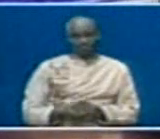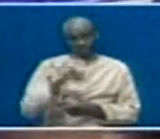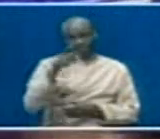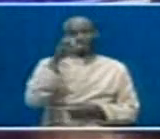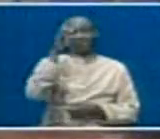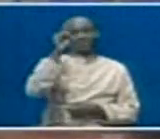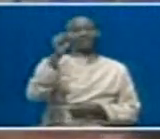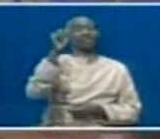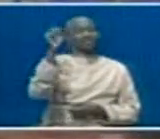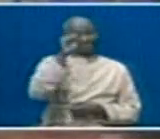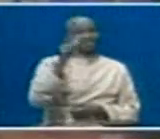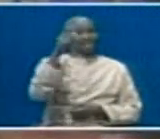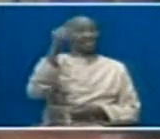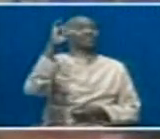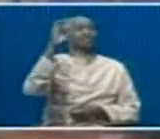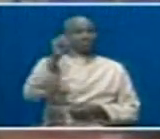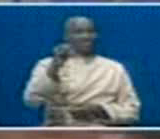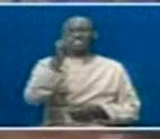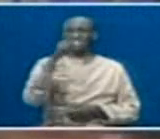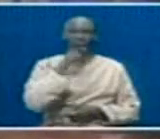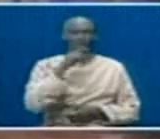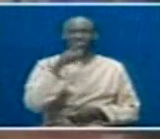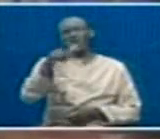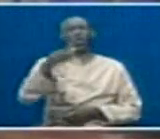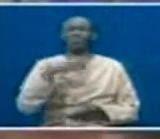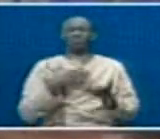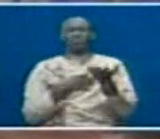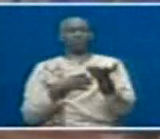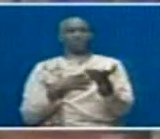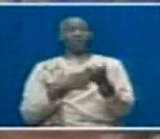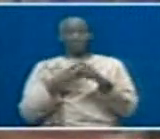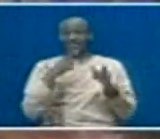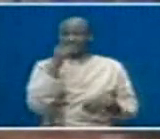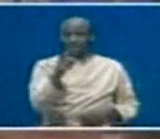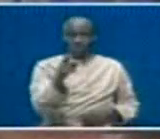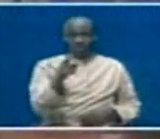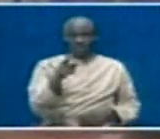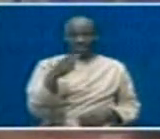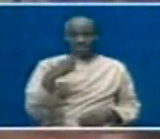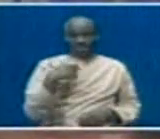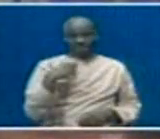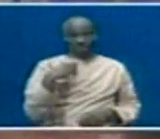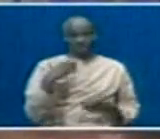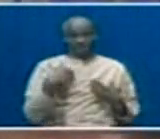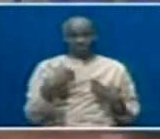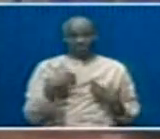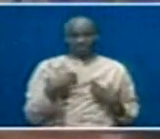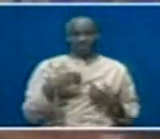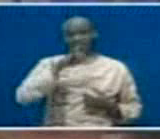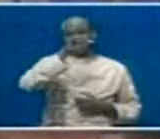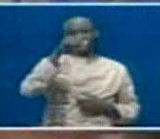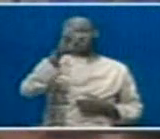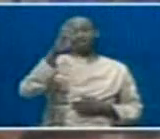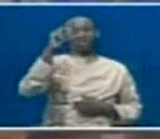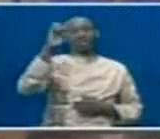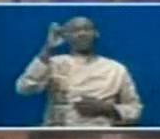Ida Salim. Yeah. You know where? These boys are local. Yeah. But I tell you the achievement they have done. Yeah. I mean, Genevieve was,